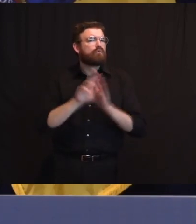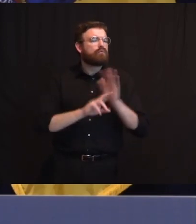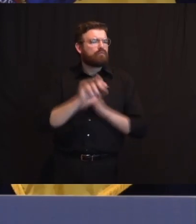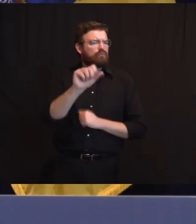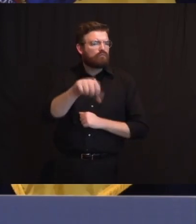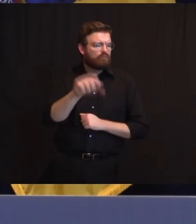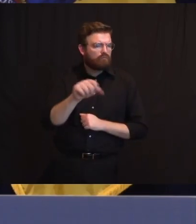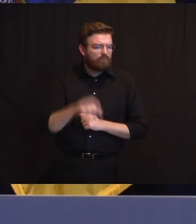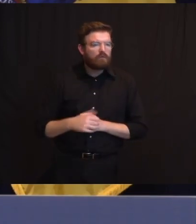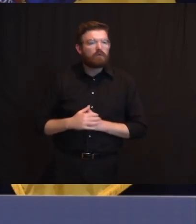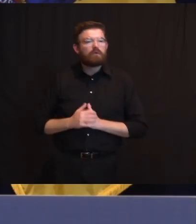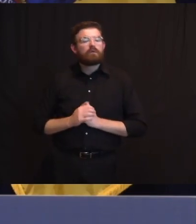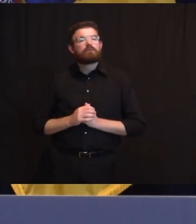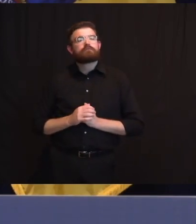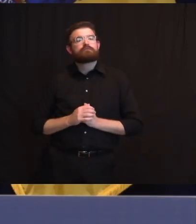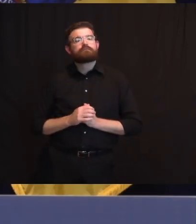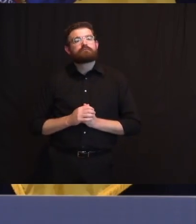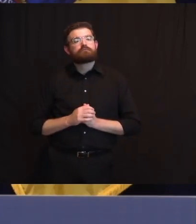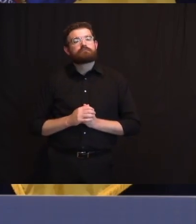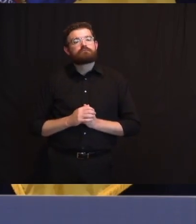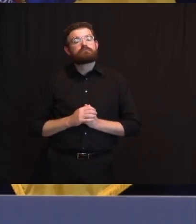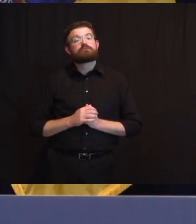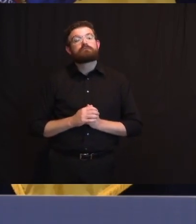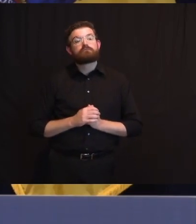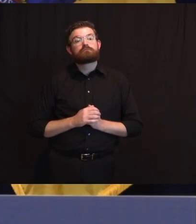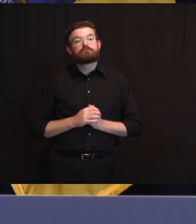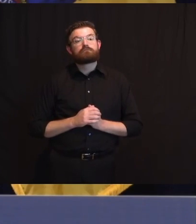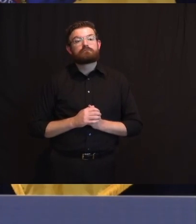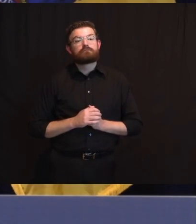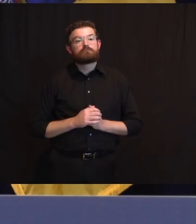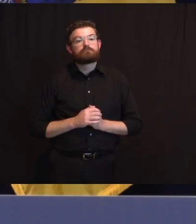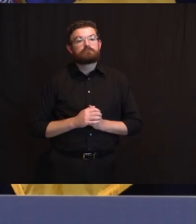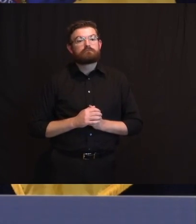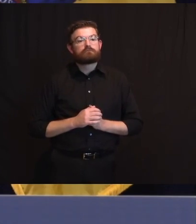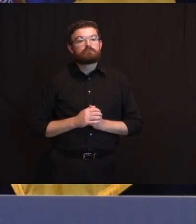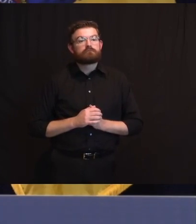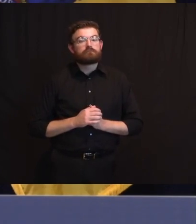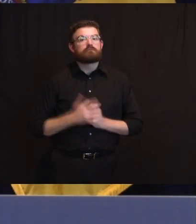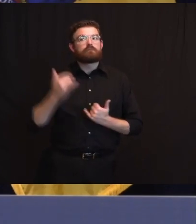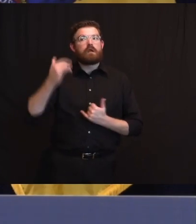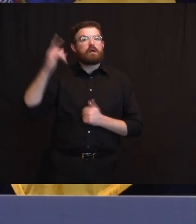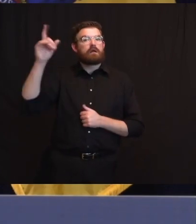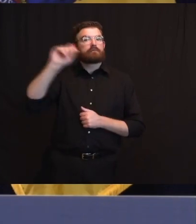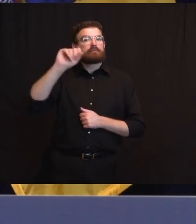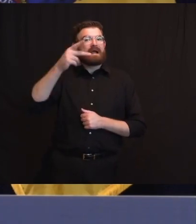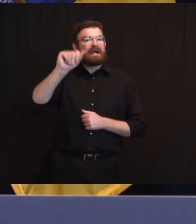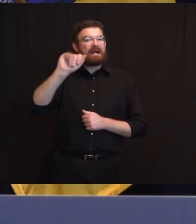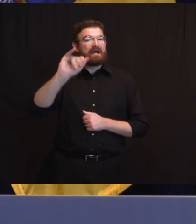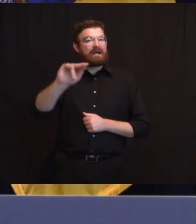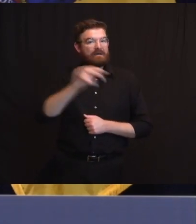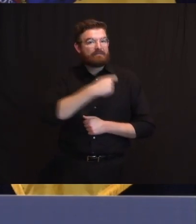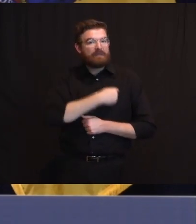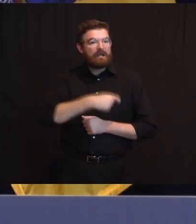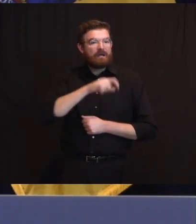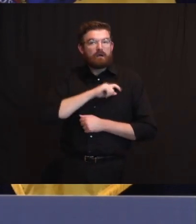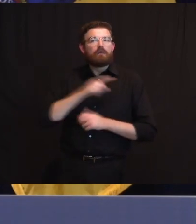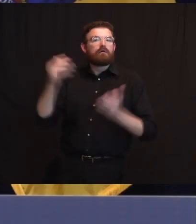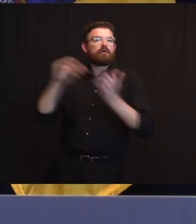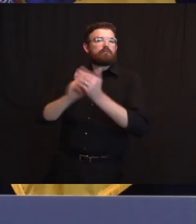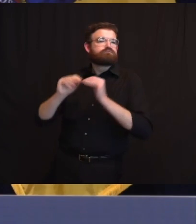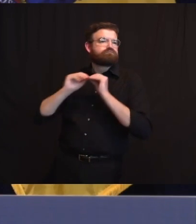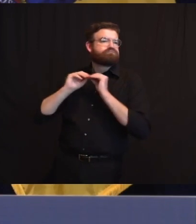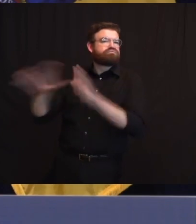I know there are big flare-ups now in Spain, and never mind in other American states and other countries. But a